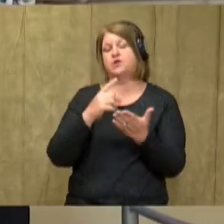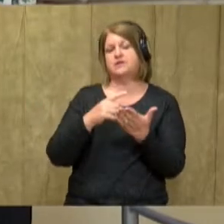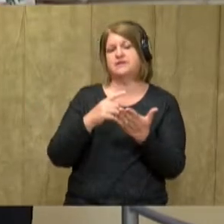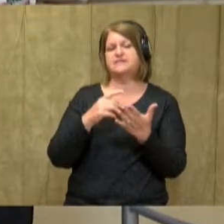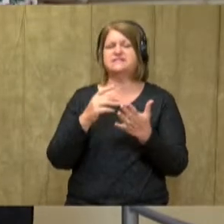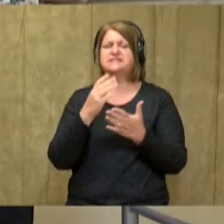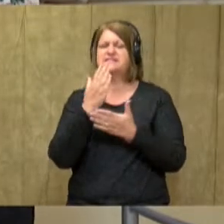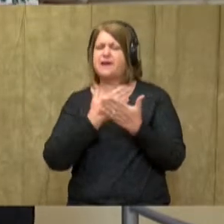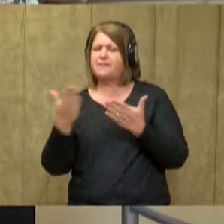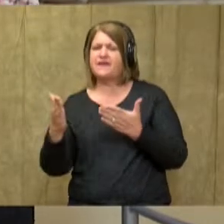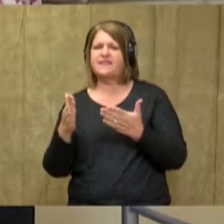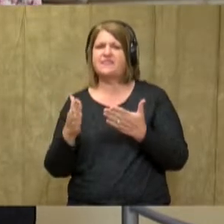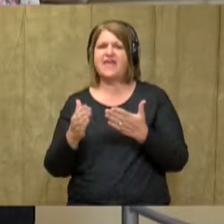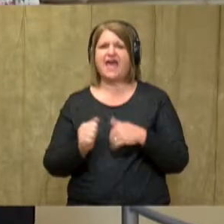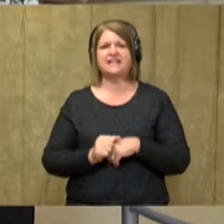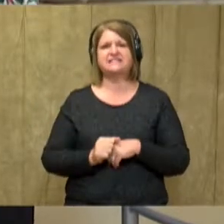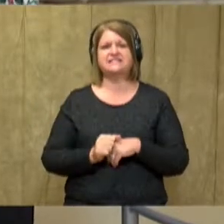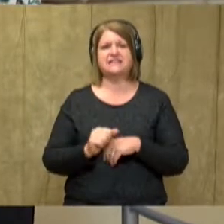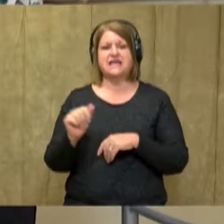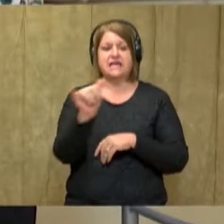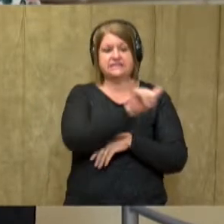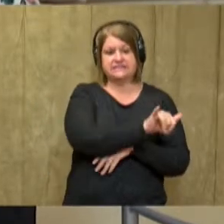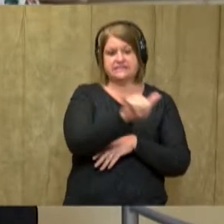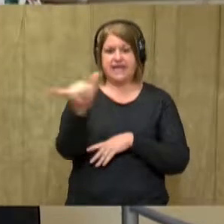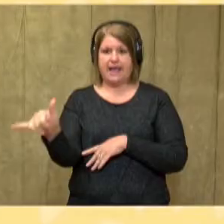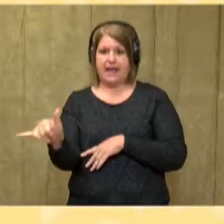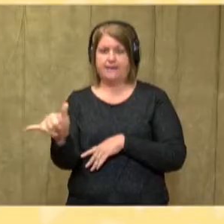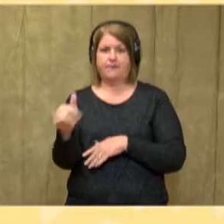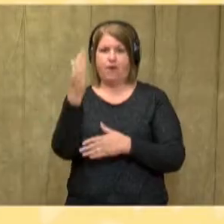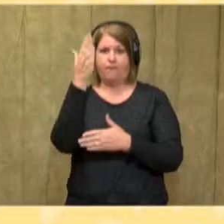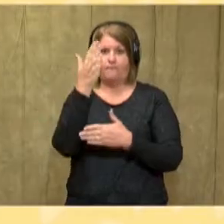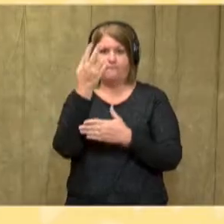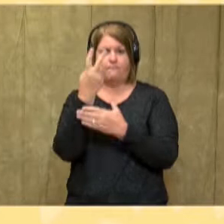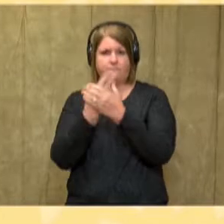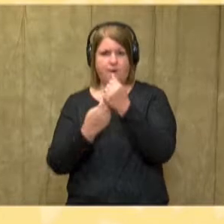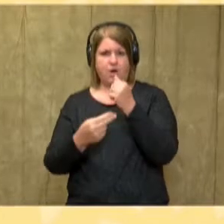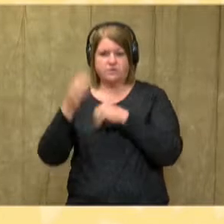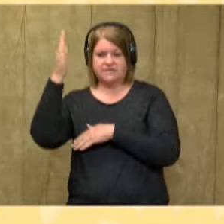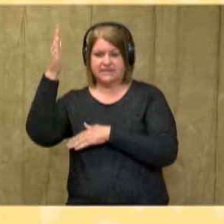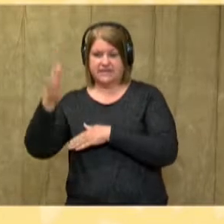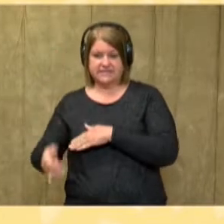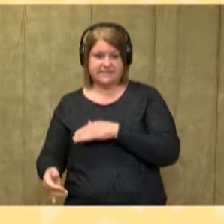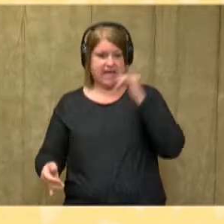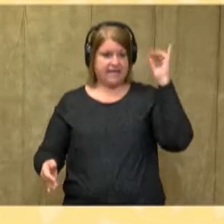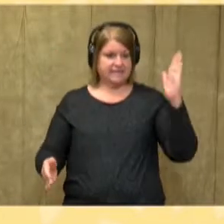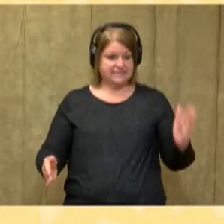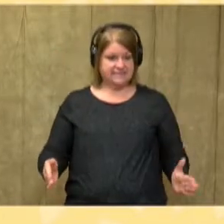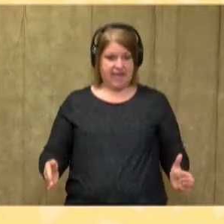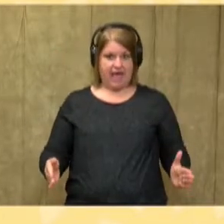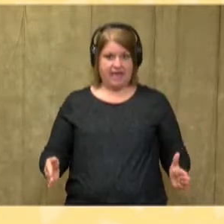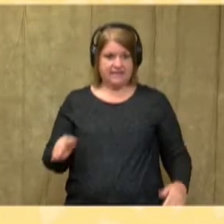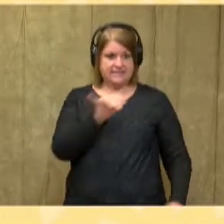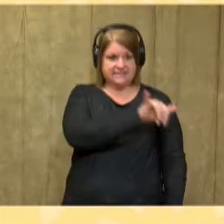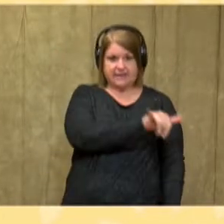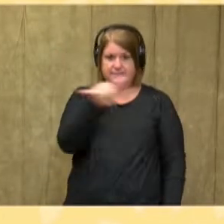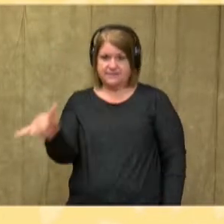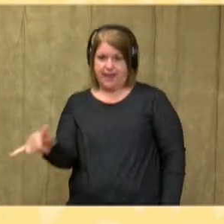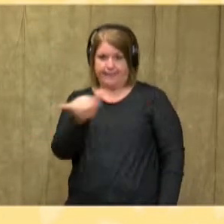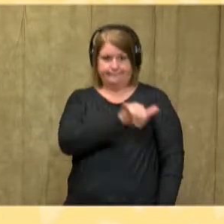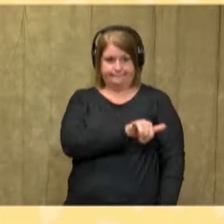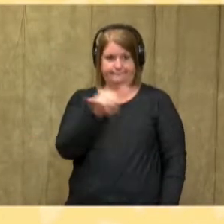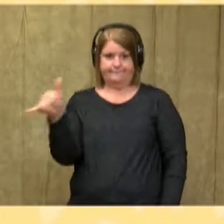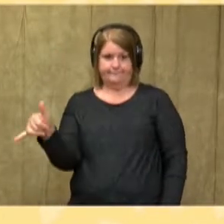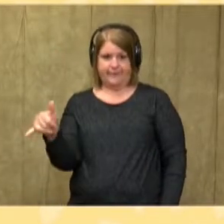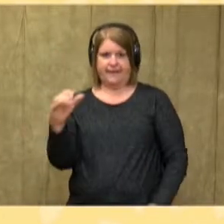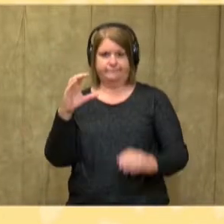it in half, it's the same on both sides. Like your face is symmetrical, it's the same on both sides. So you're going to hear me talk about symmetry today